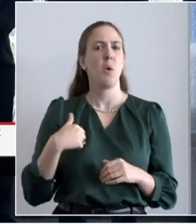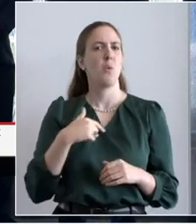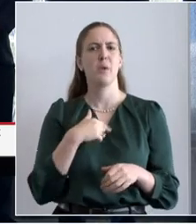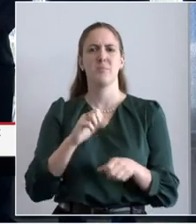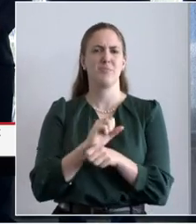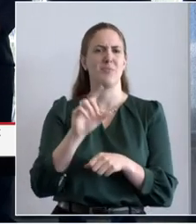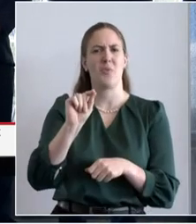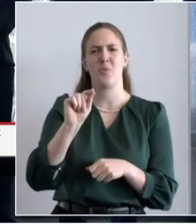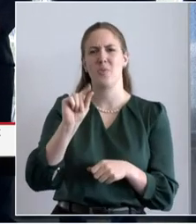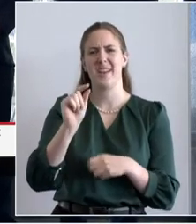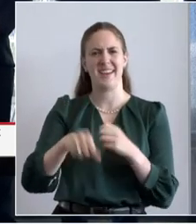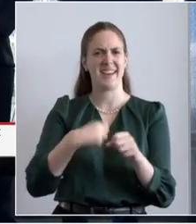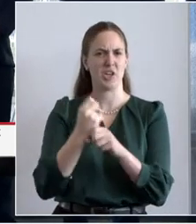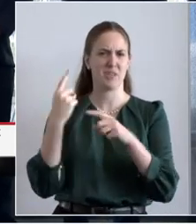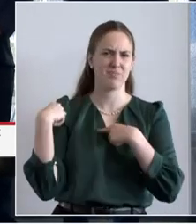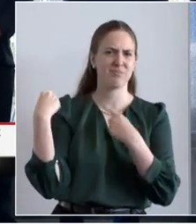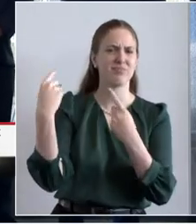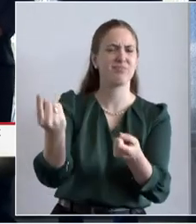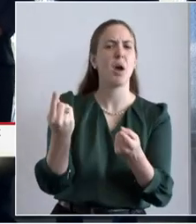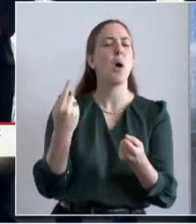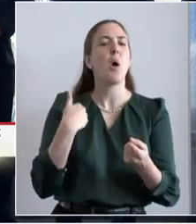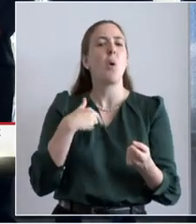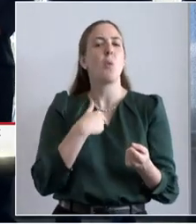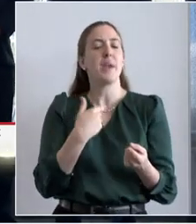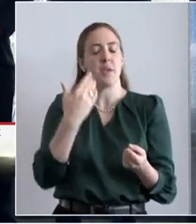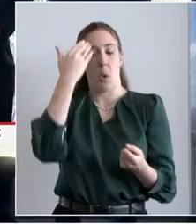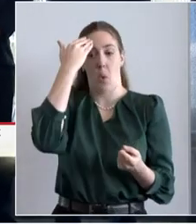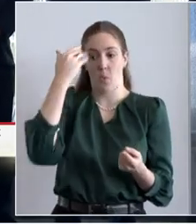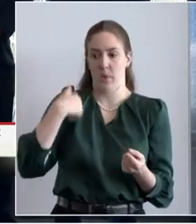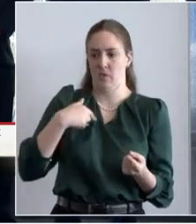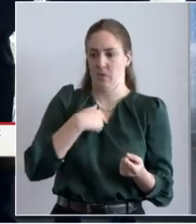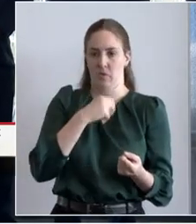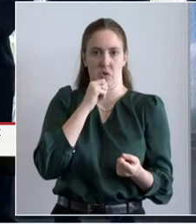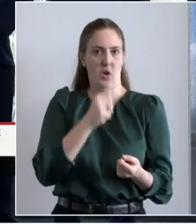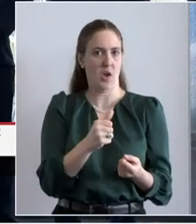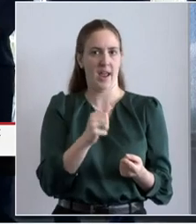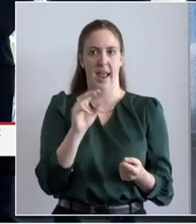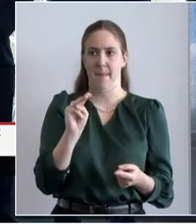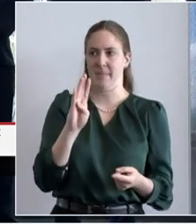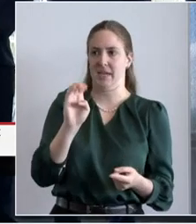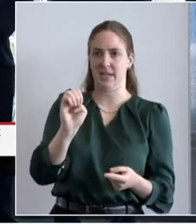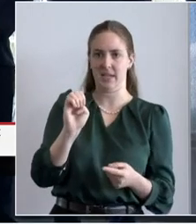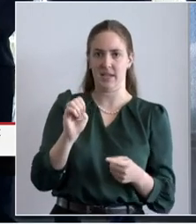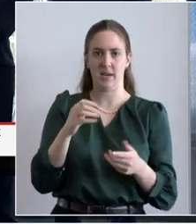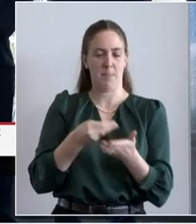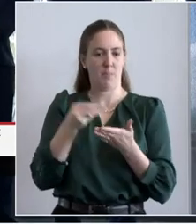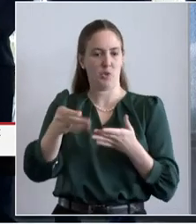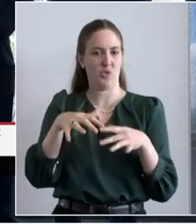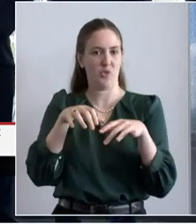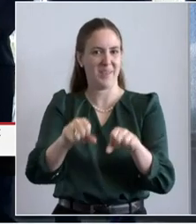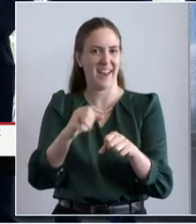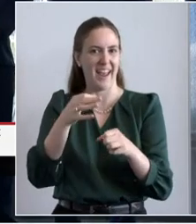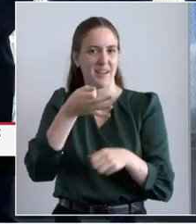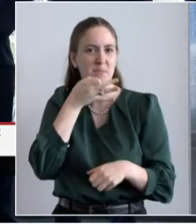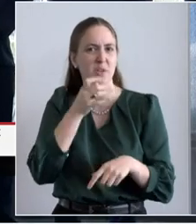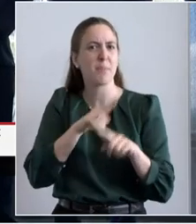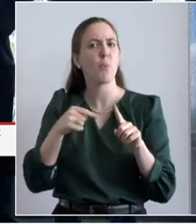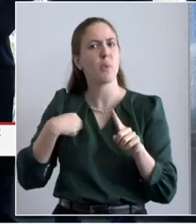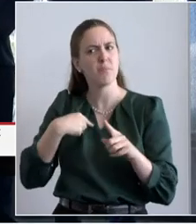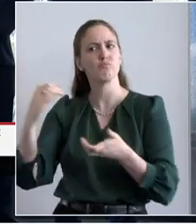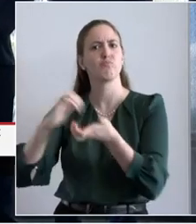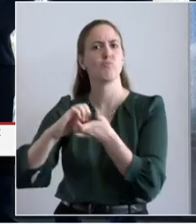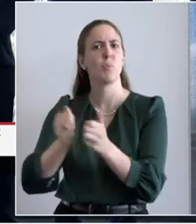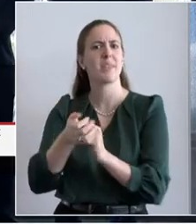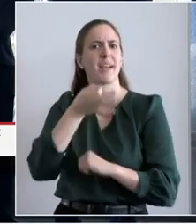we weren't procurement experts, and we knew we weren't minority supplier experts, and we went out and got the A-team to help us to do that. This work is not